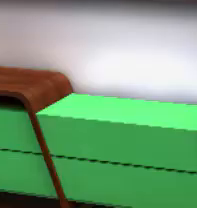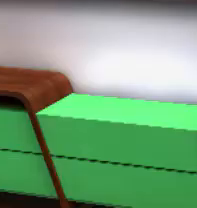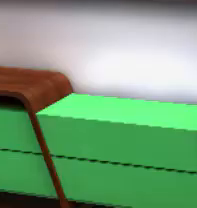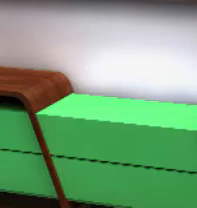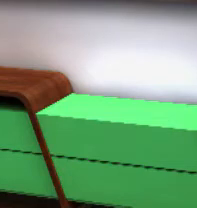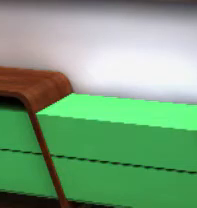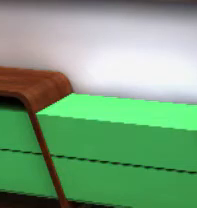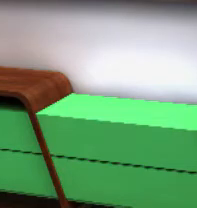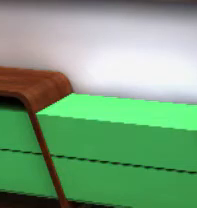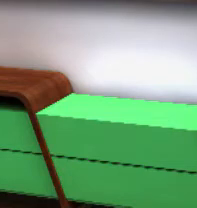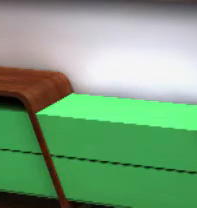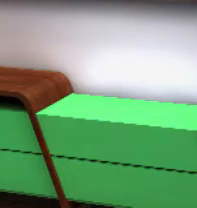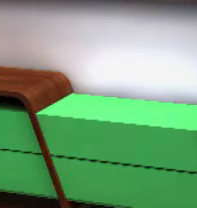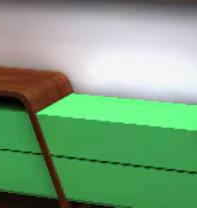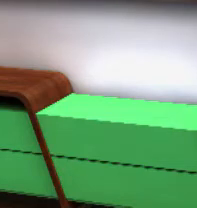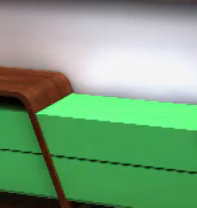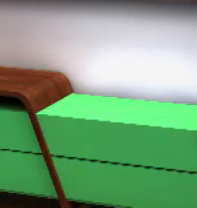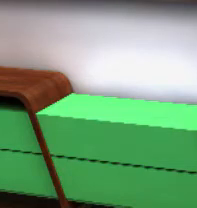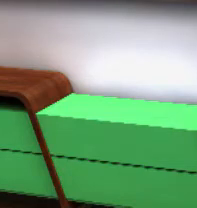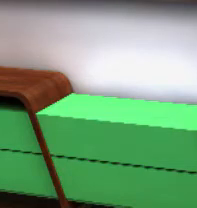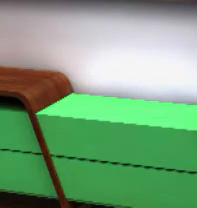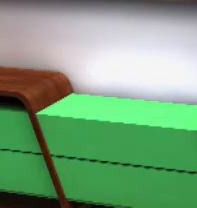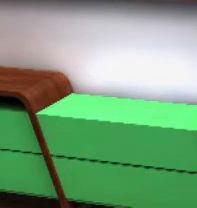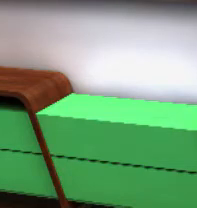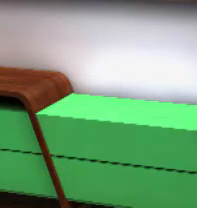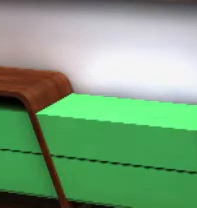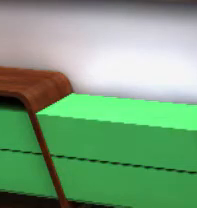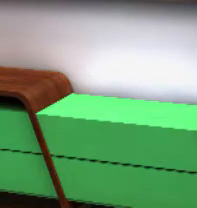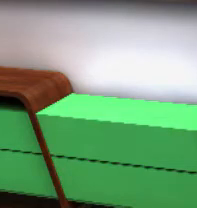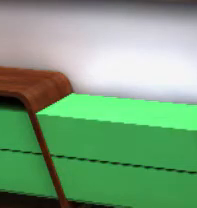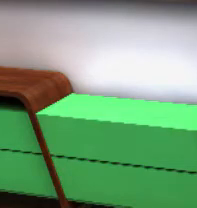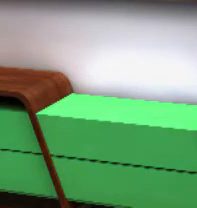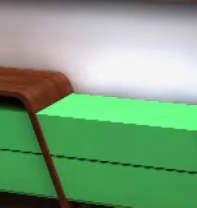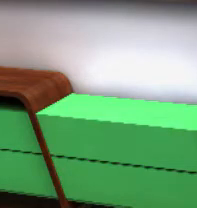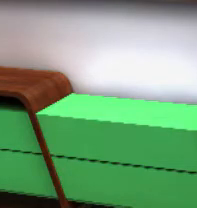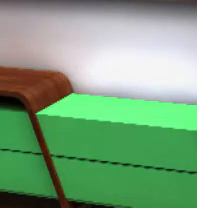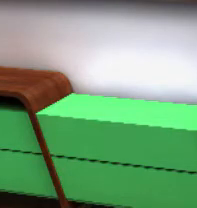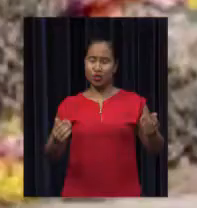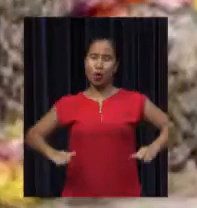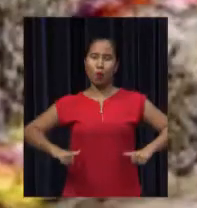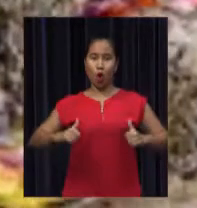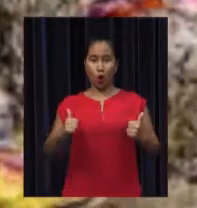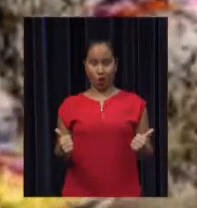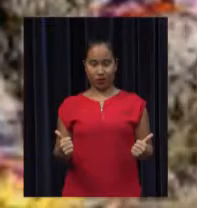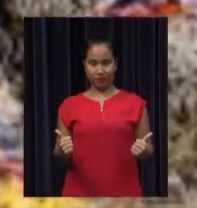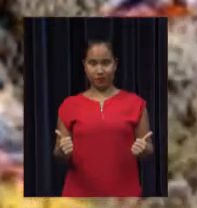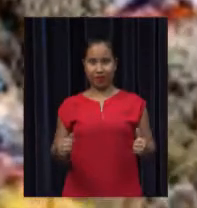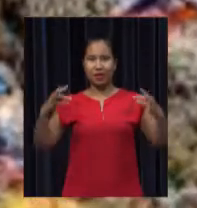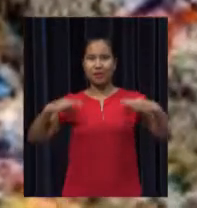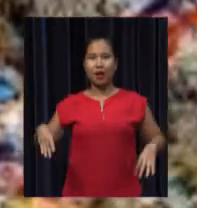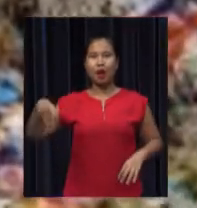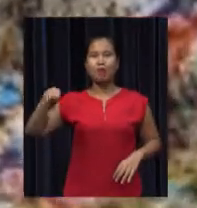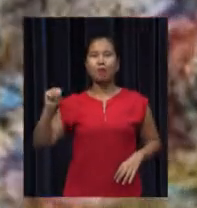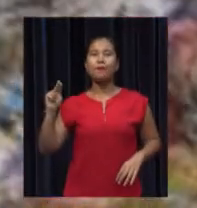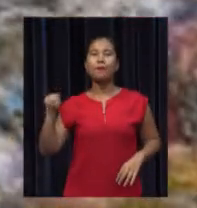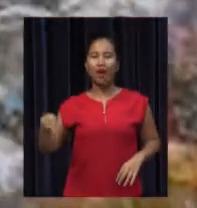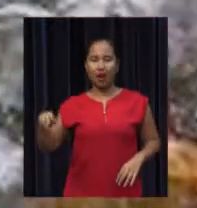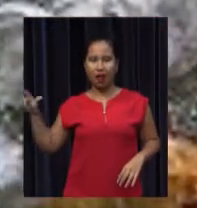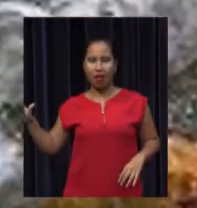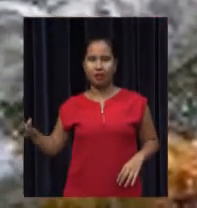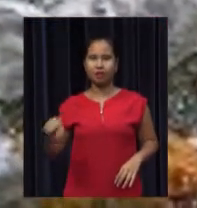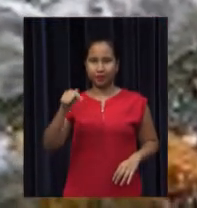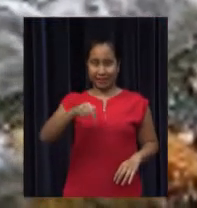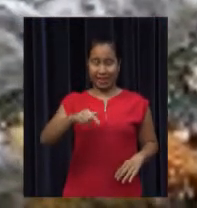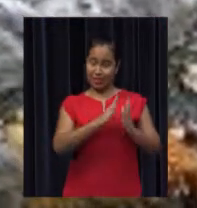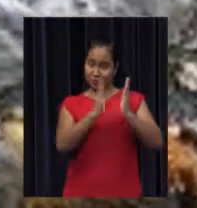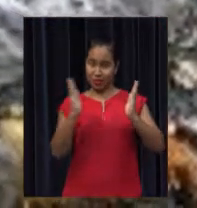With the heavy rains of the past days, it is obvious that the rainy season started. Minister Patrick Pengel says that the Ministry